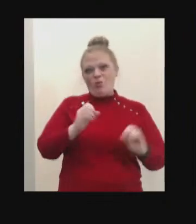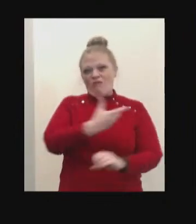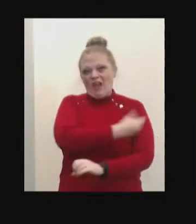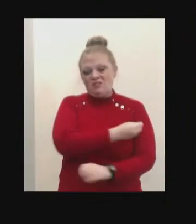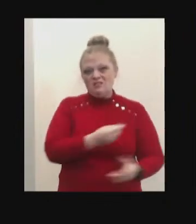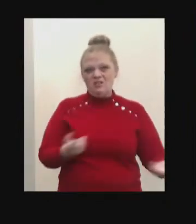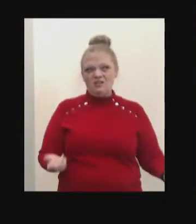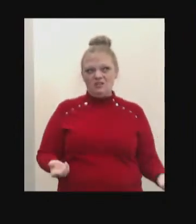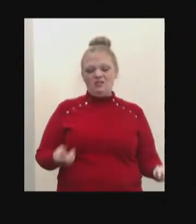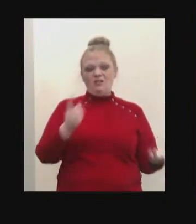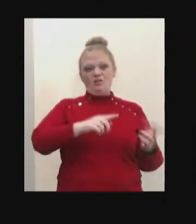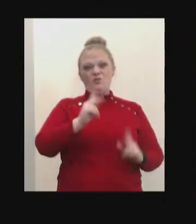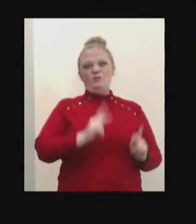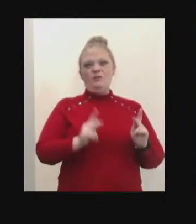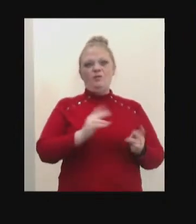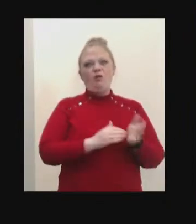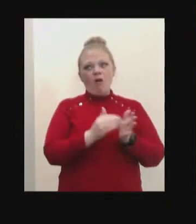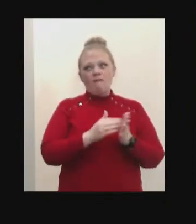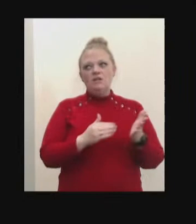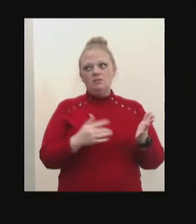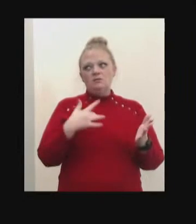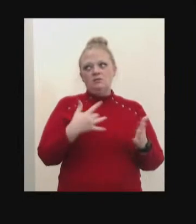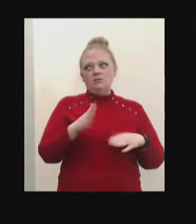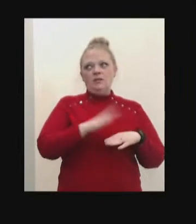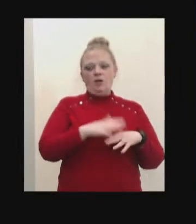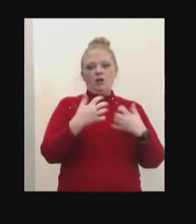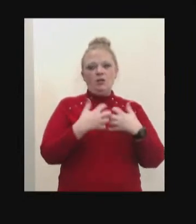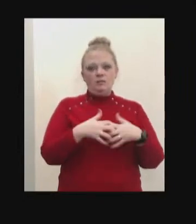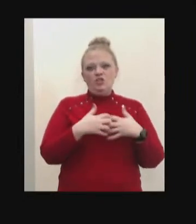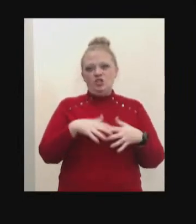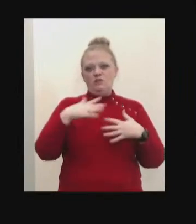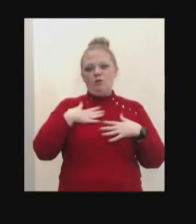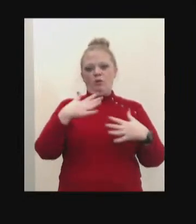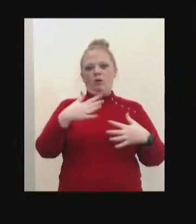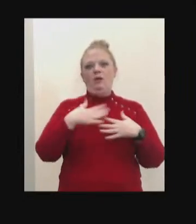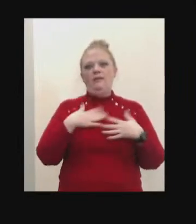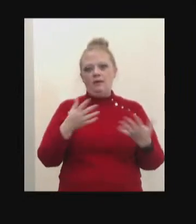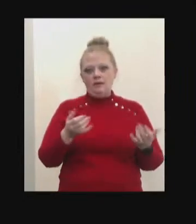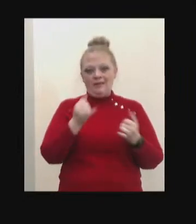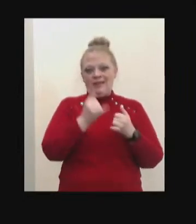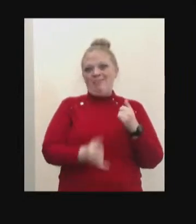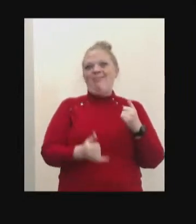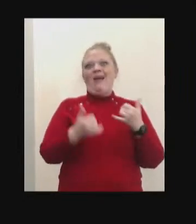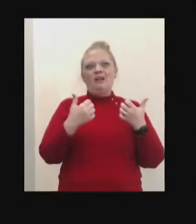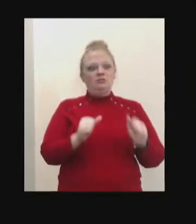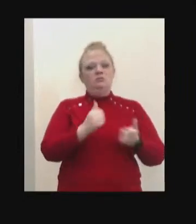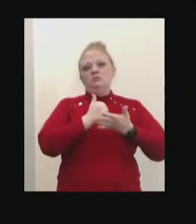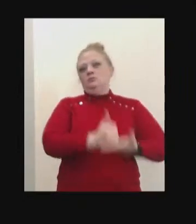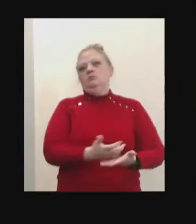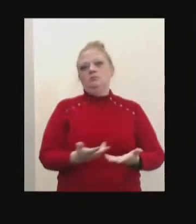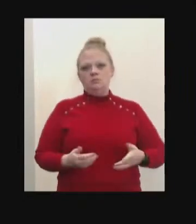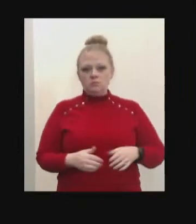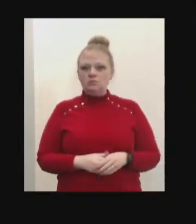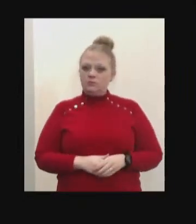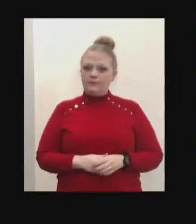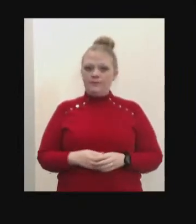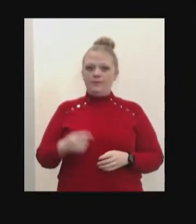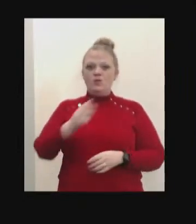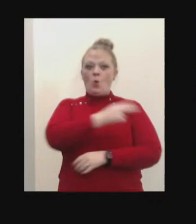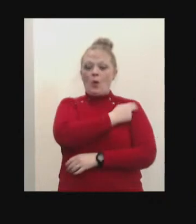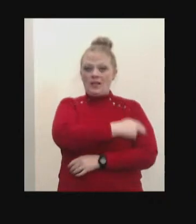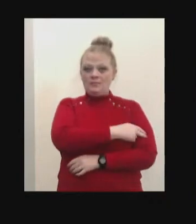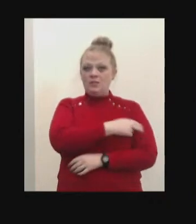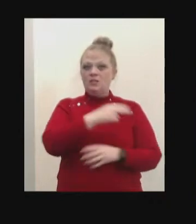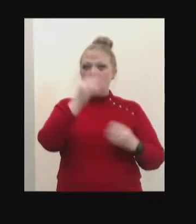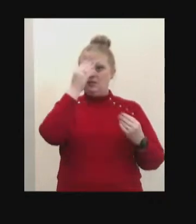those individuals are often the ones that were on ventilator as a last resort. Now, Erie County hospitalization data from March 2020 to the